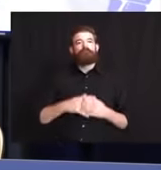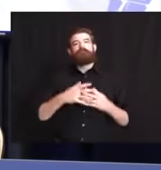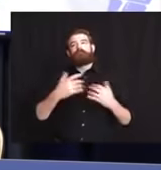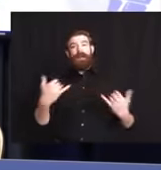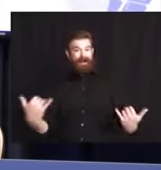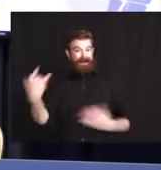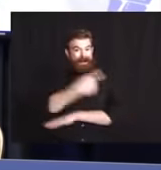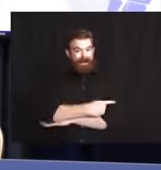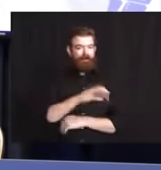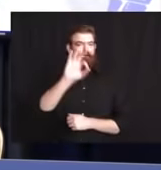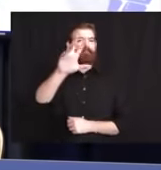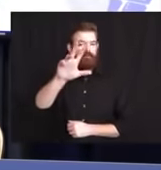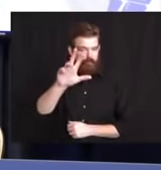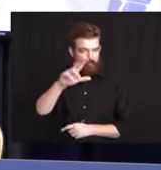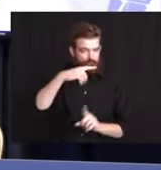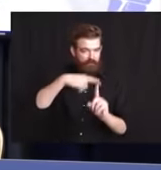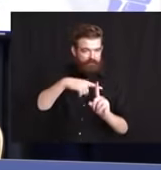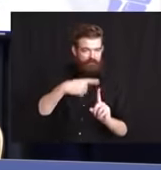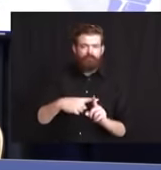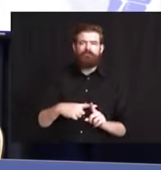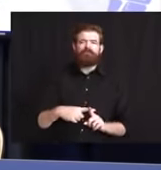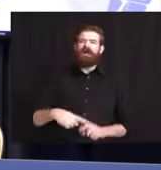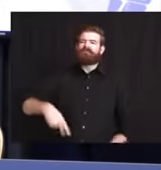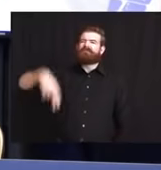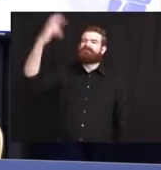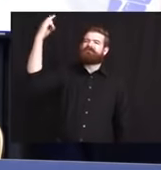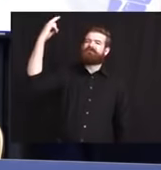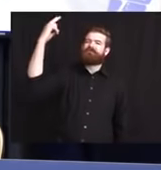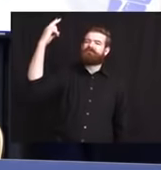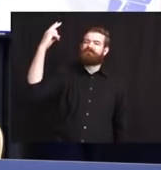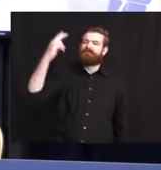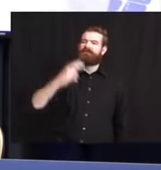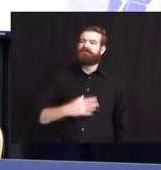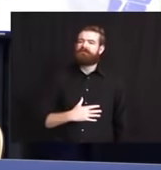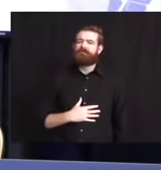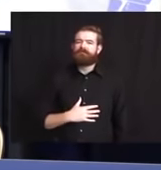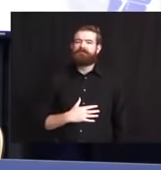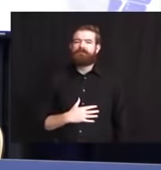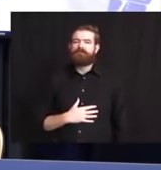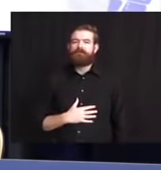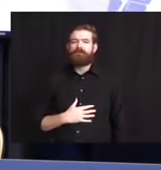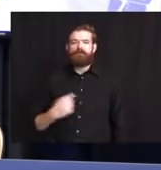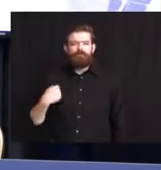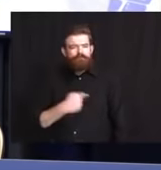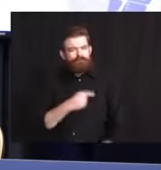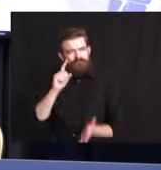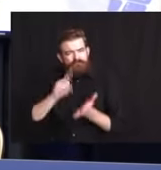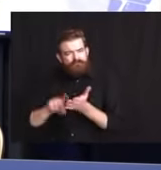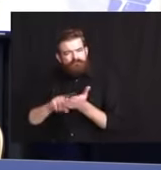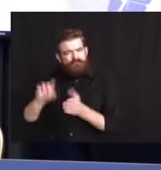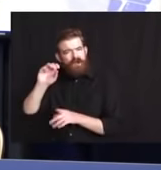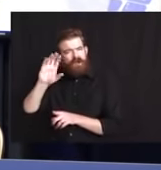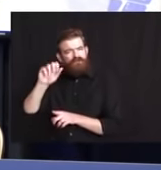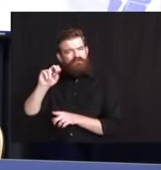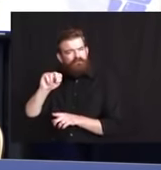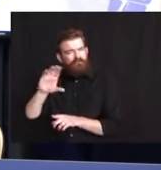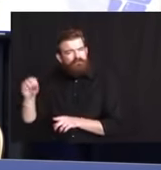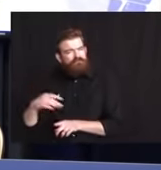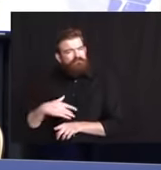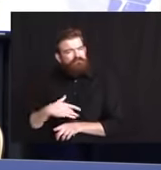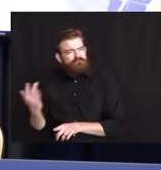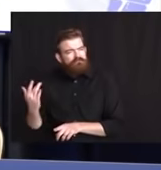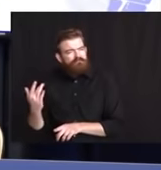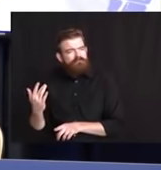state. To assist Ocean County's investigation efforts, we are boosting their resources with